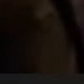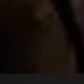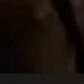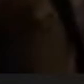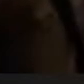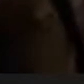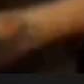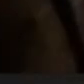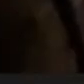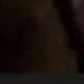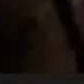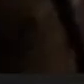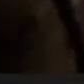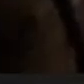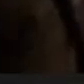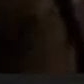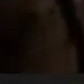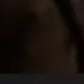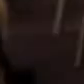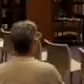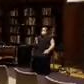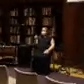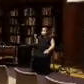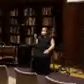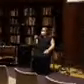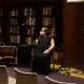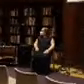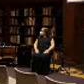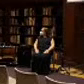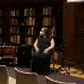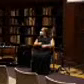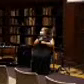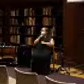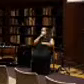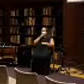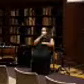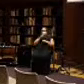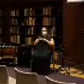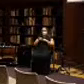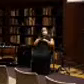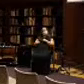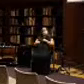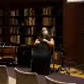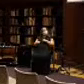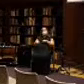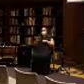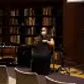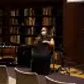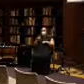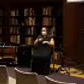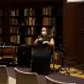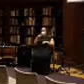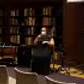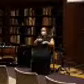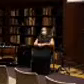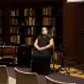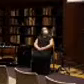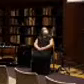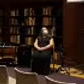wonderful city. All right, let me make sure I don't talk too long. So I'm going to put the timer